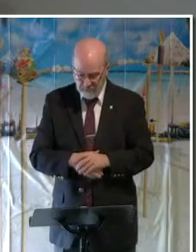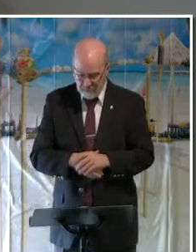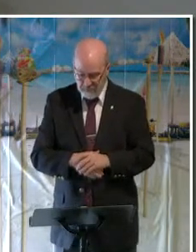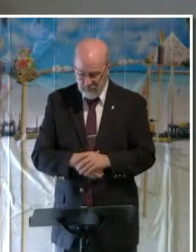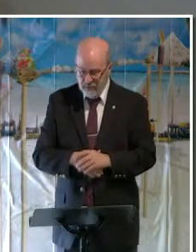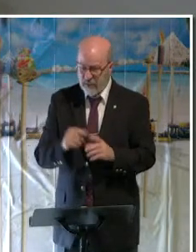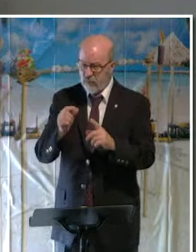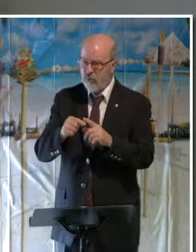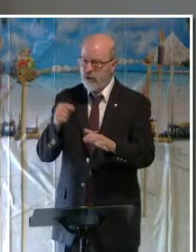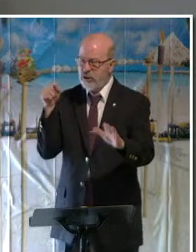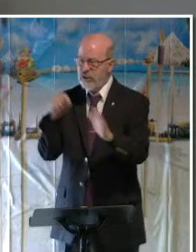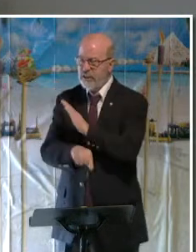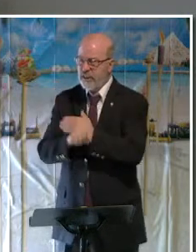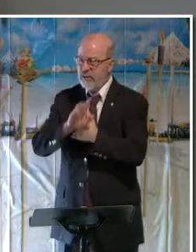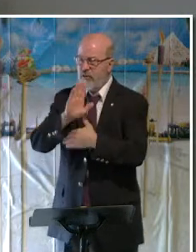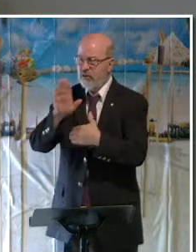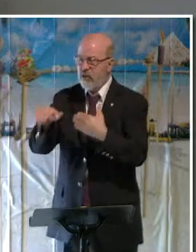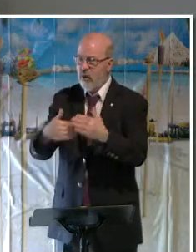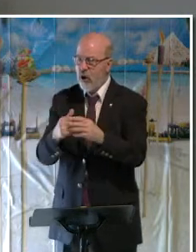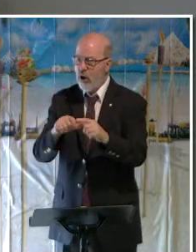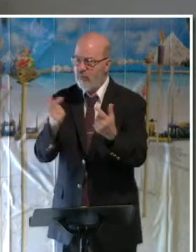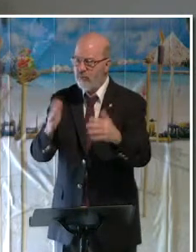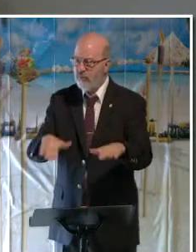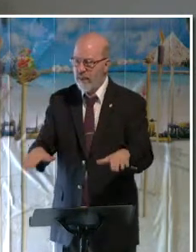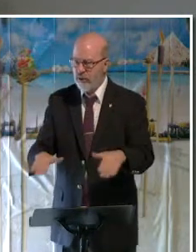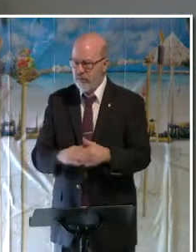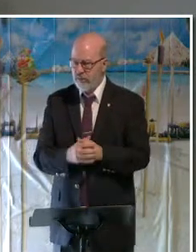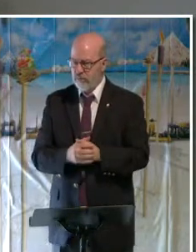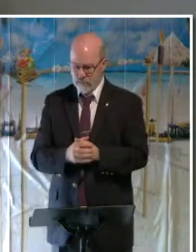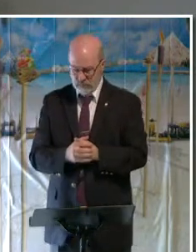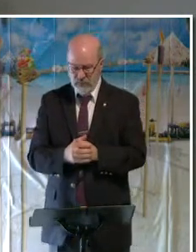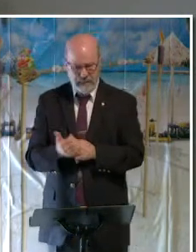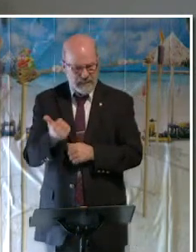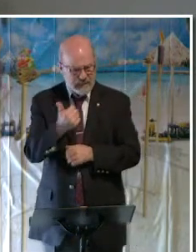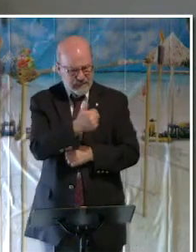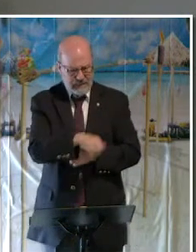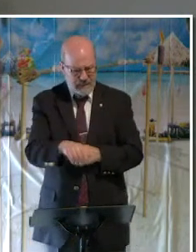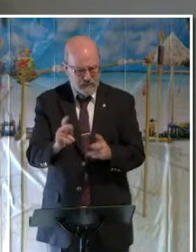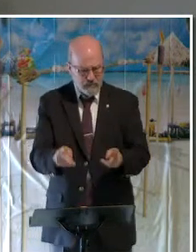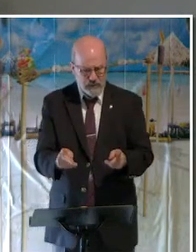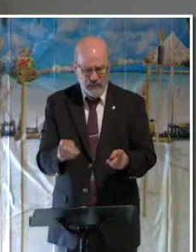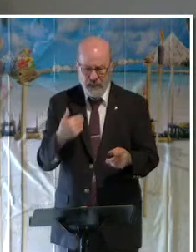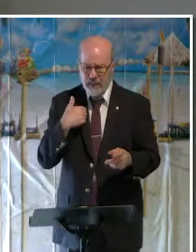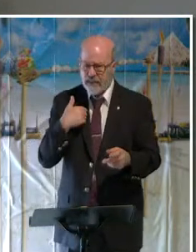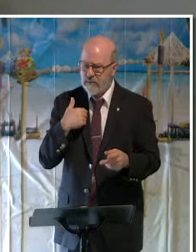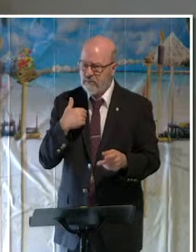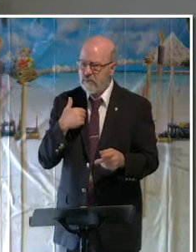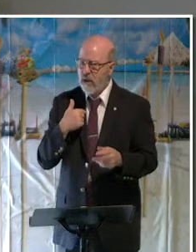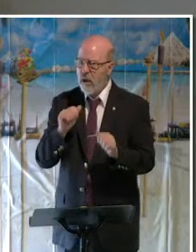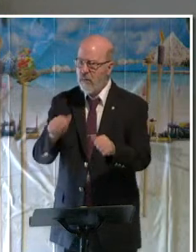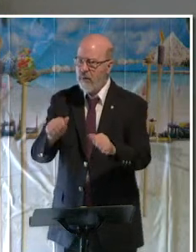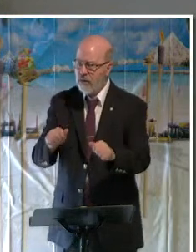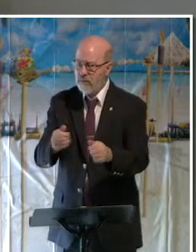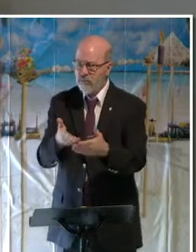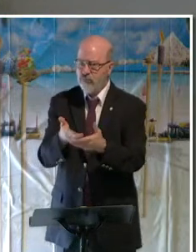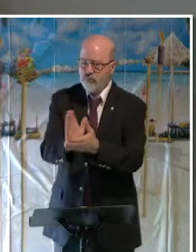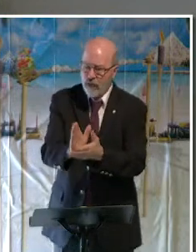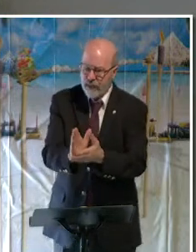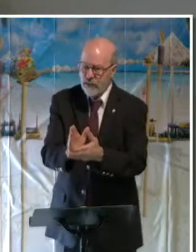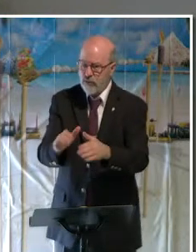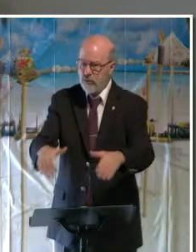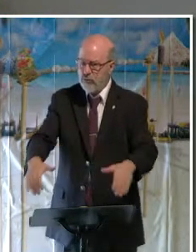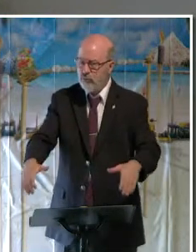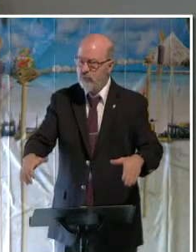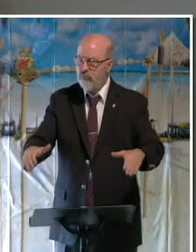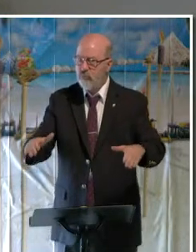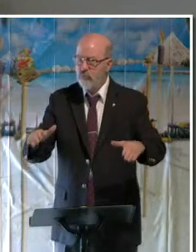In a word, she slew all of her grandchildren. Anyone who had a potential right to the